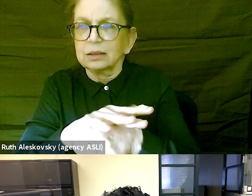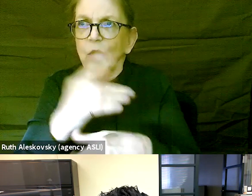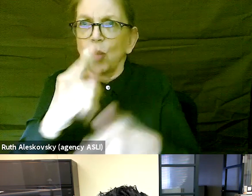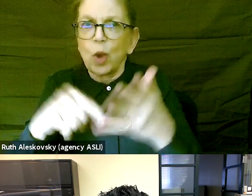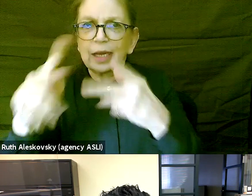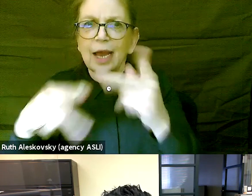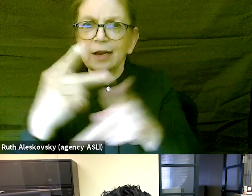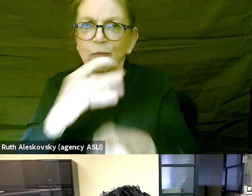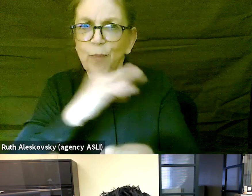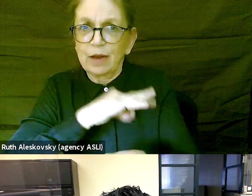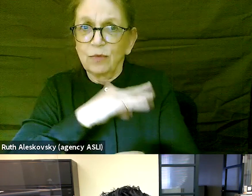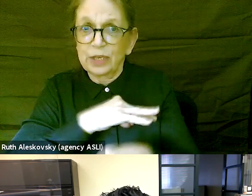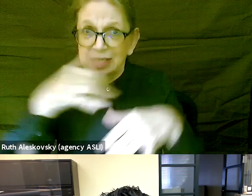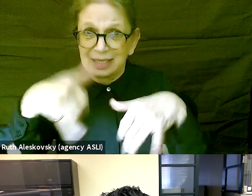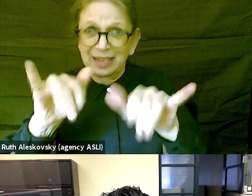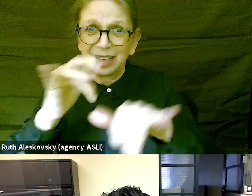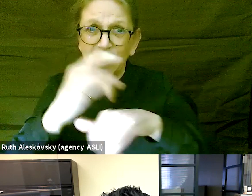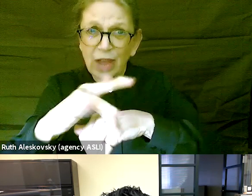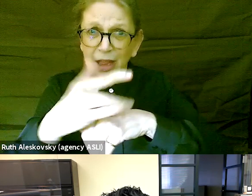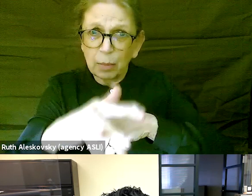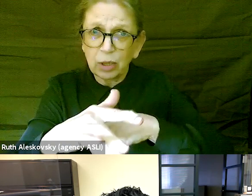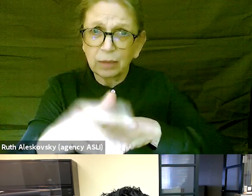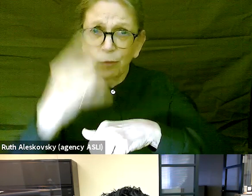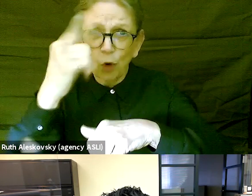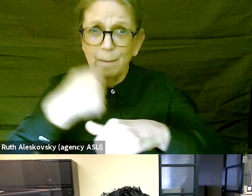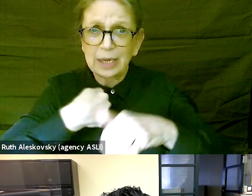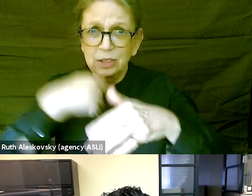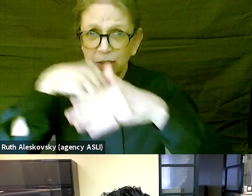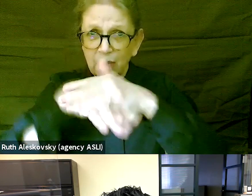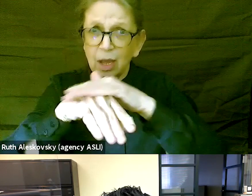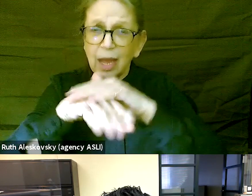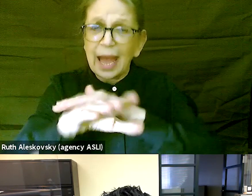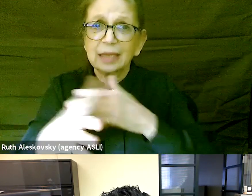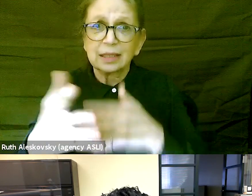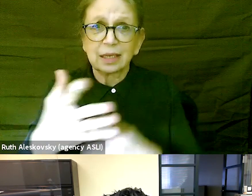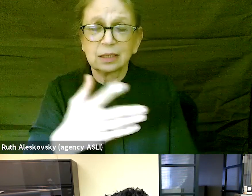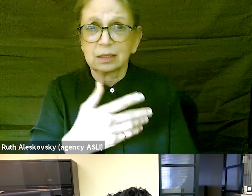to access things, in an alternative way that doesn't involve,